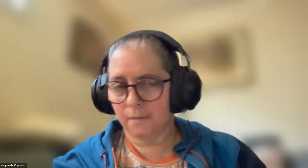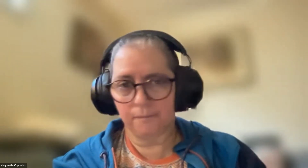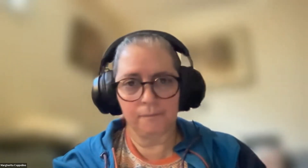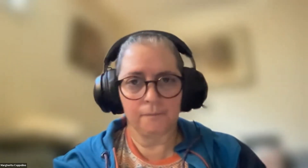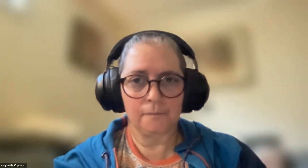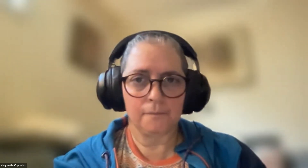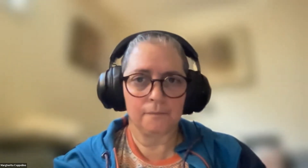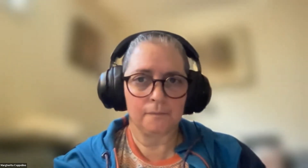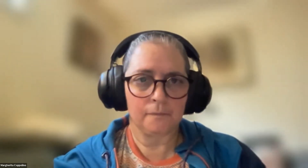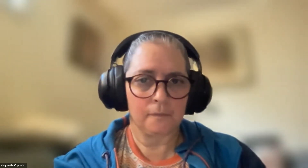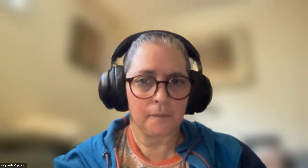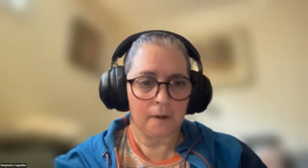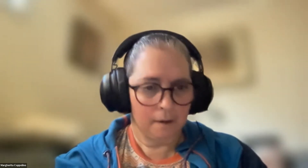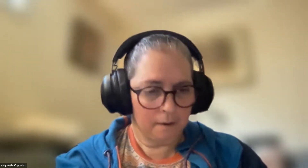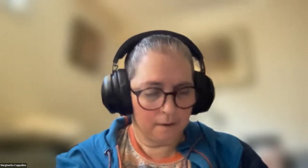Okay.